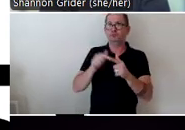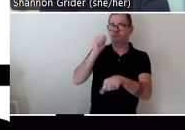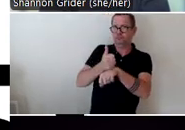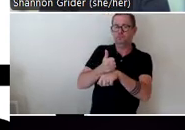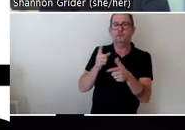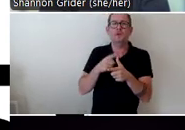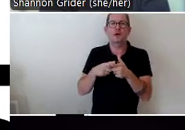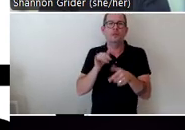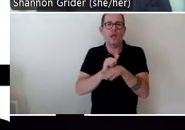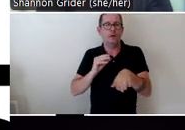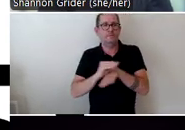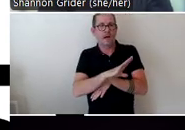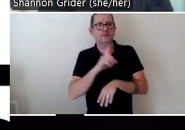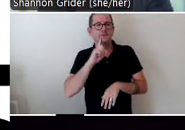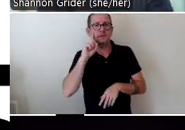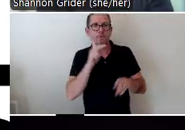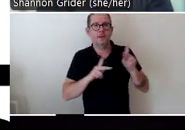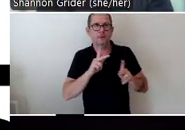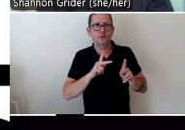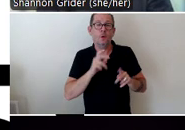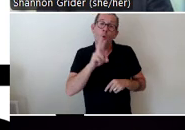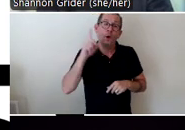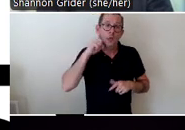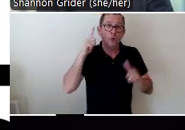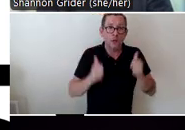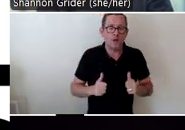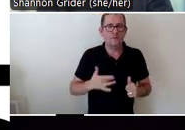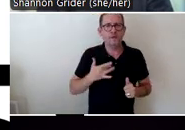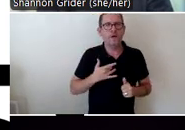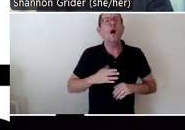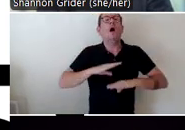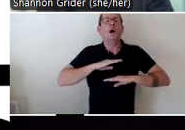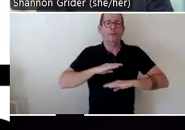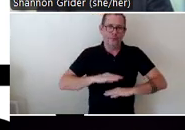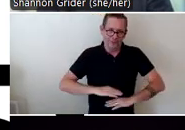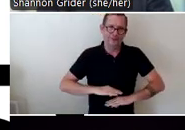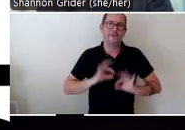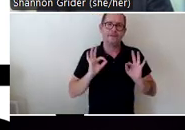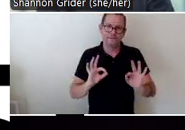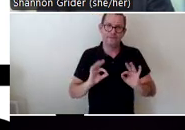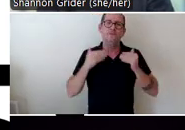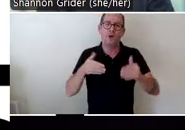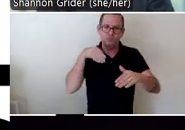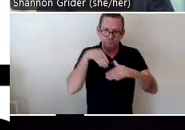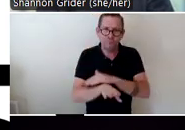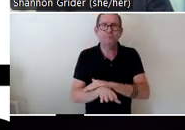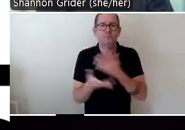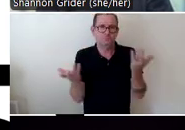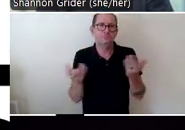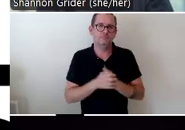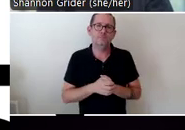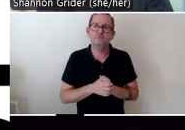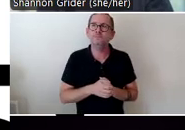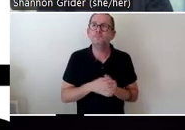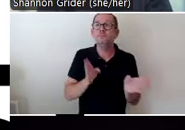contractors, interpreters that you can set up to serve your clients when those individuals come in. So that when they see that you